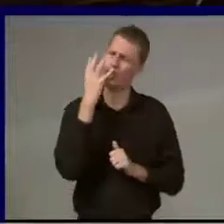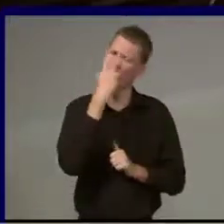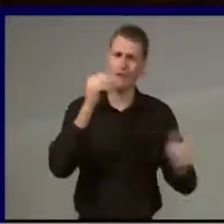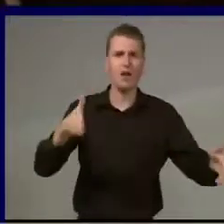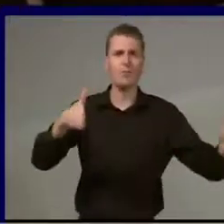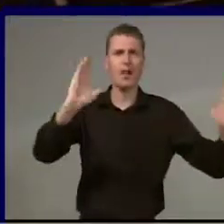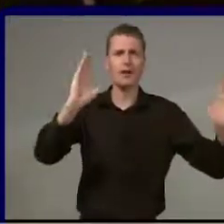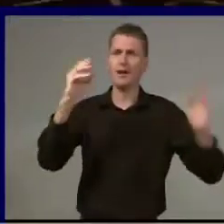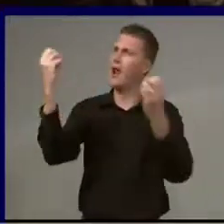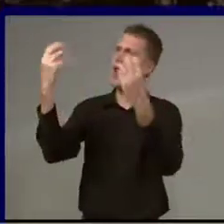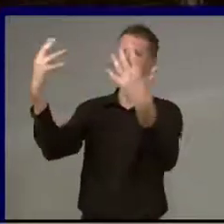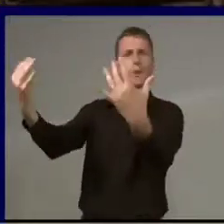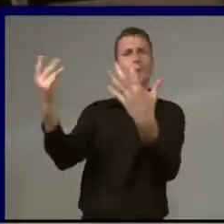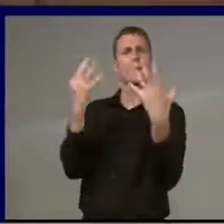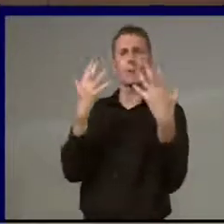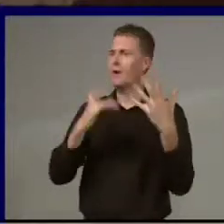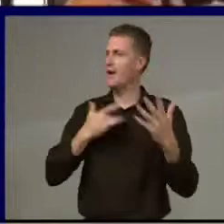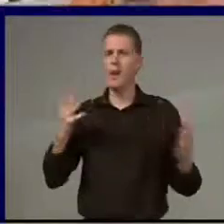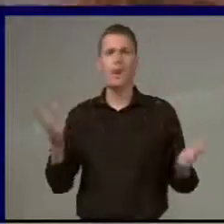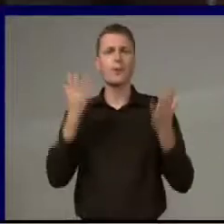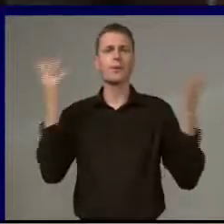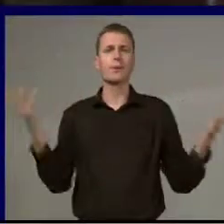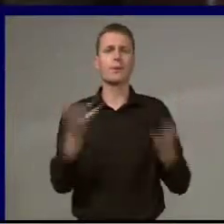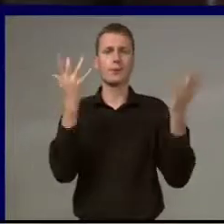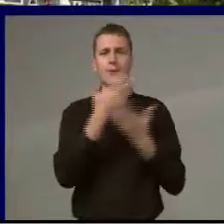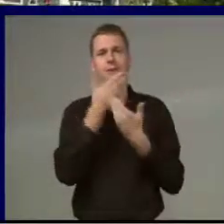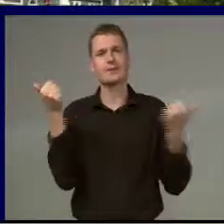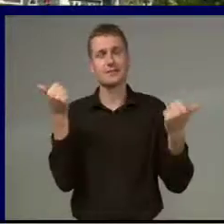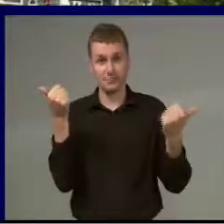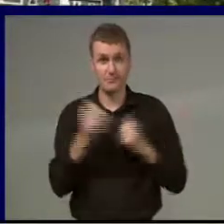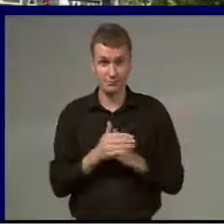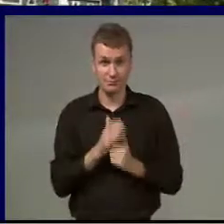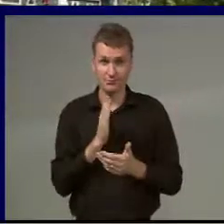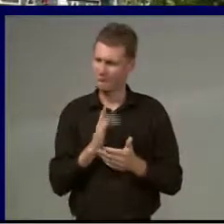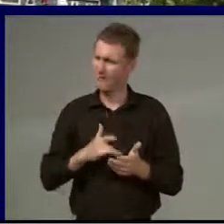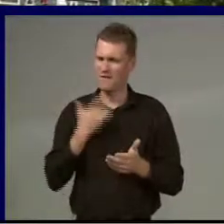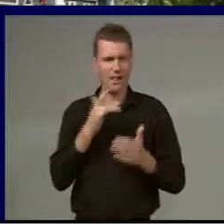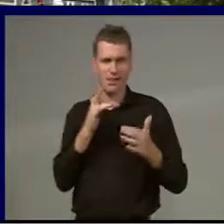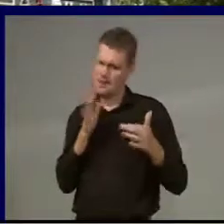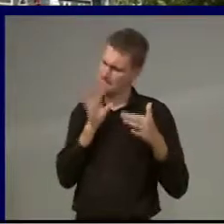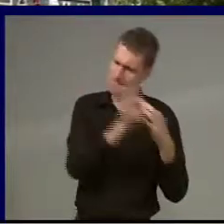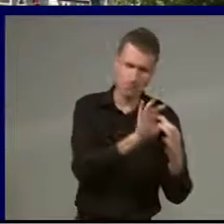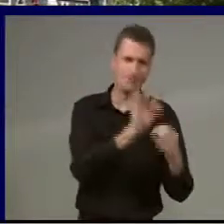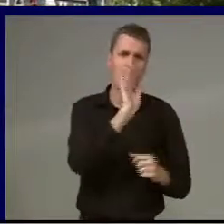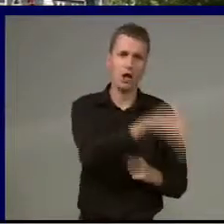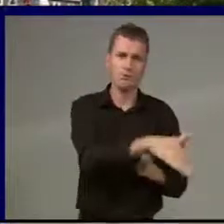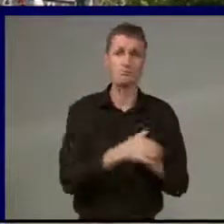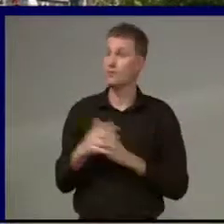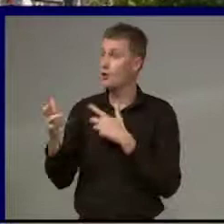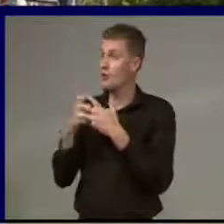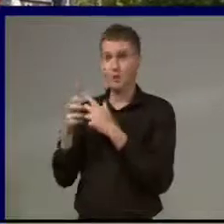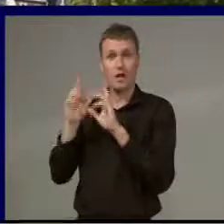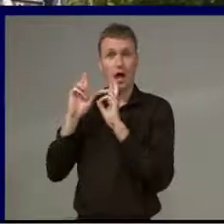windows. There's an airiness to it and a strong sense that we're returning home. The university is hoping to